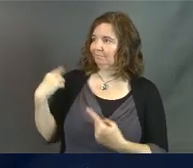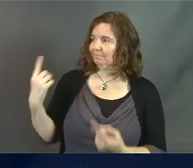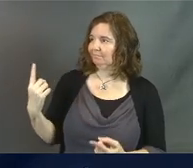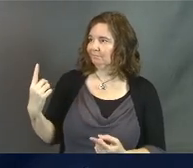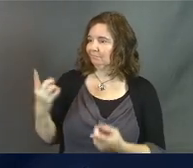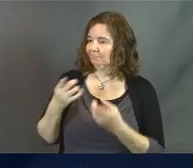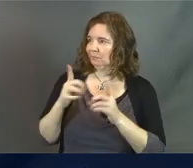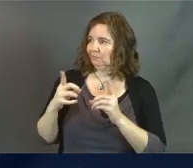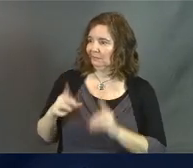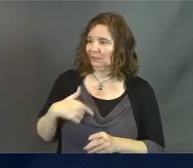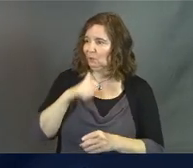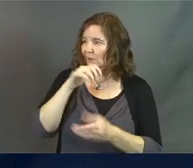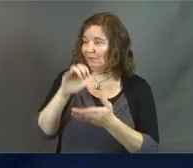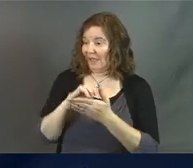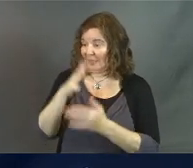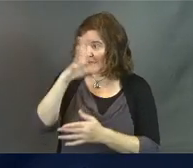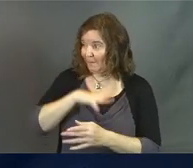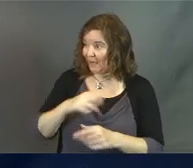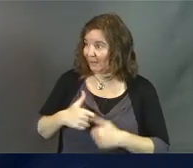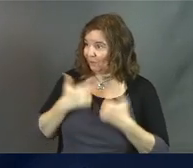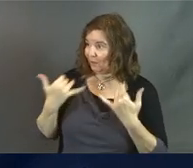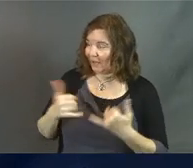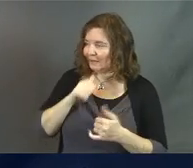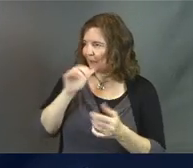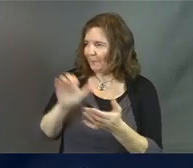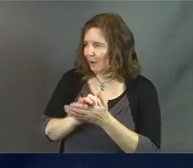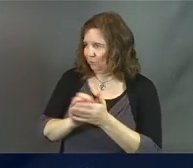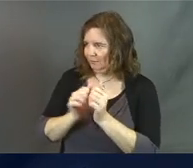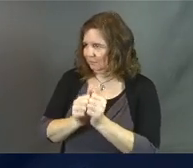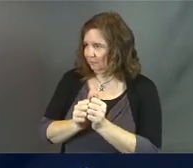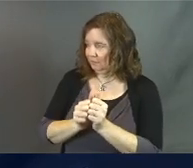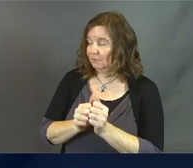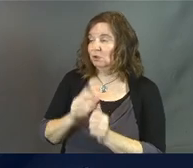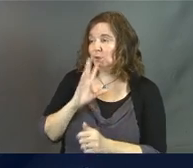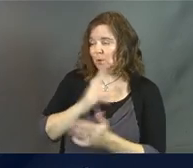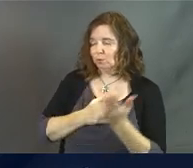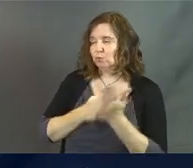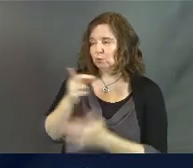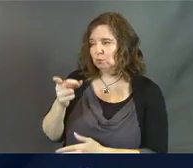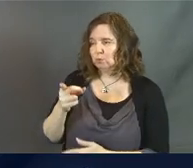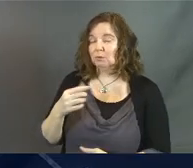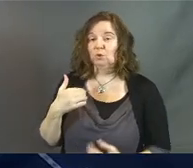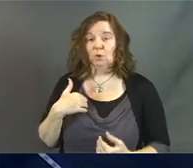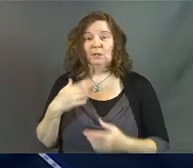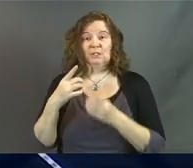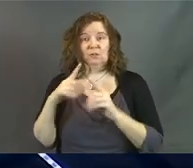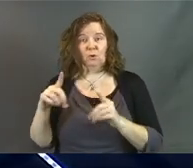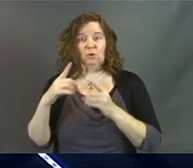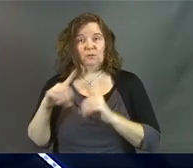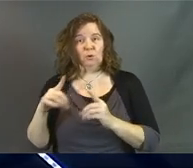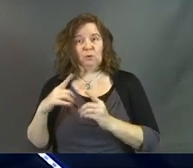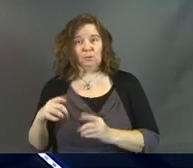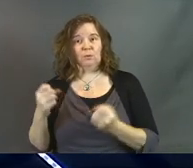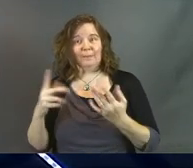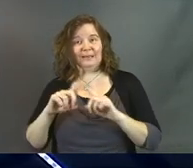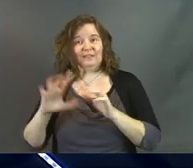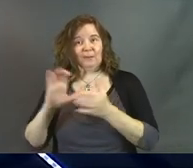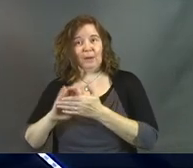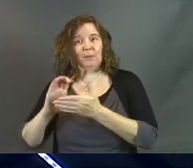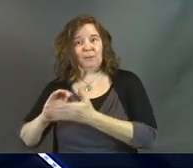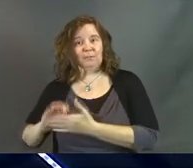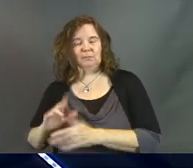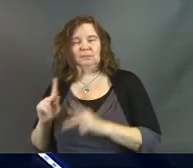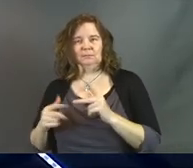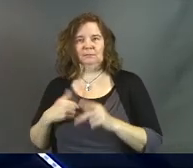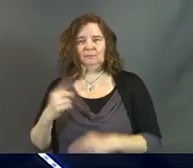husbands, and you aren't even married to the man that you're living with now. You certainly spoke the truth. She's got divorces and multiple marriages.